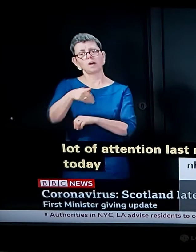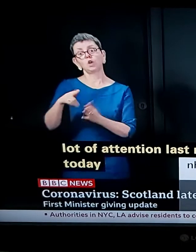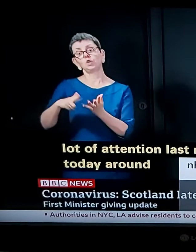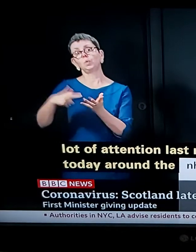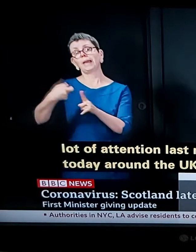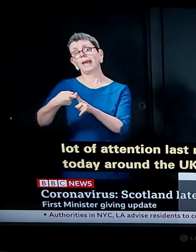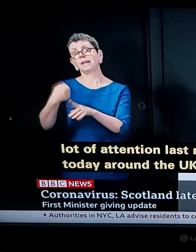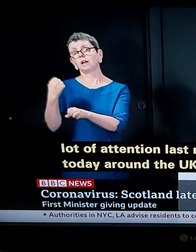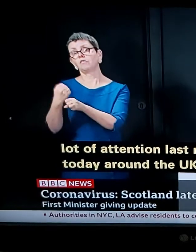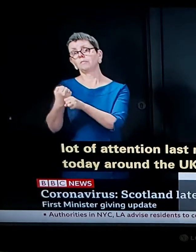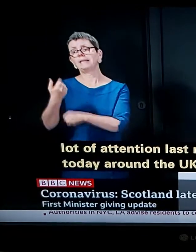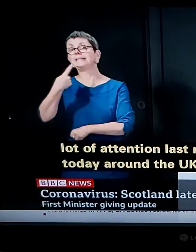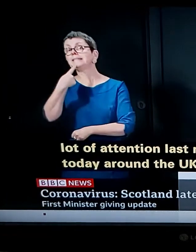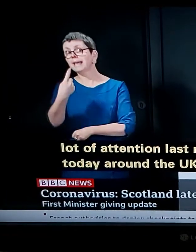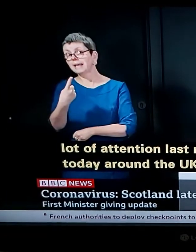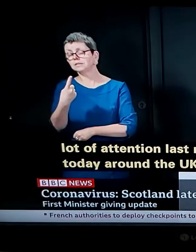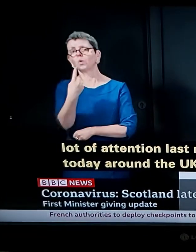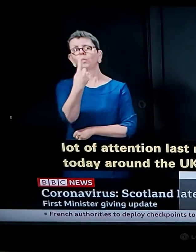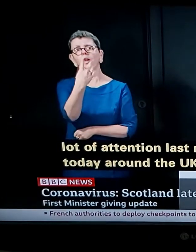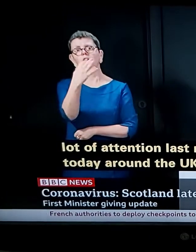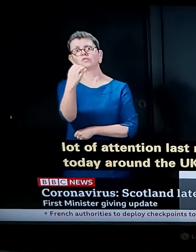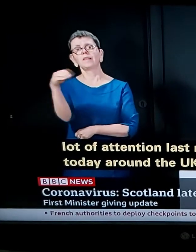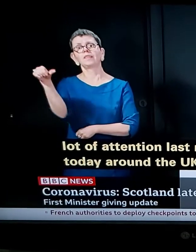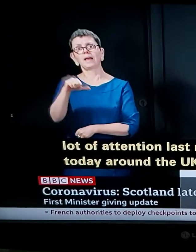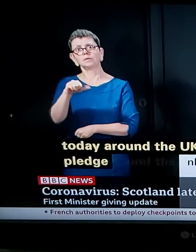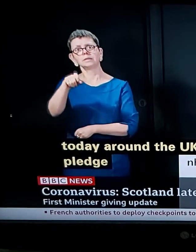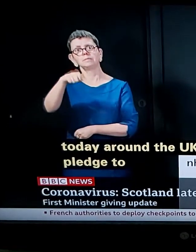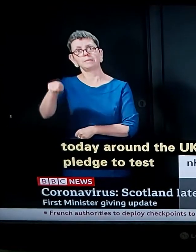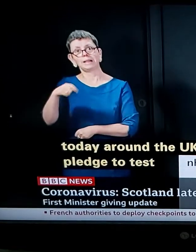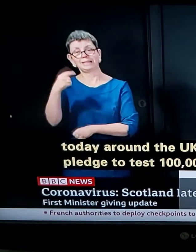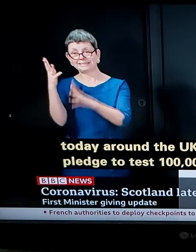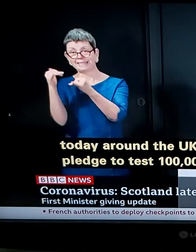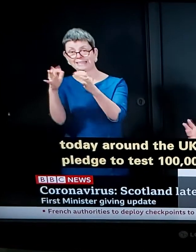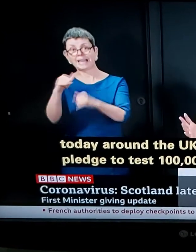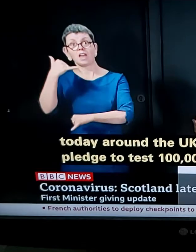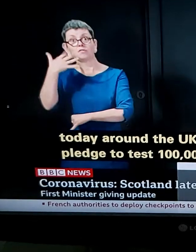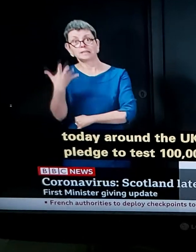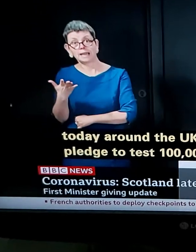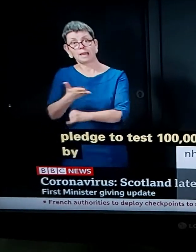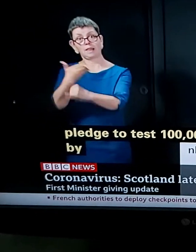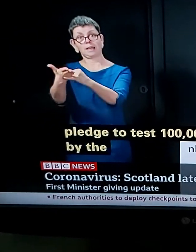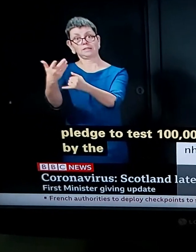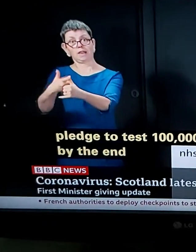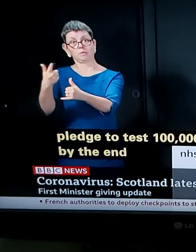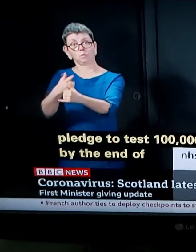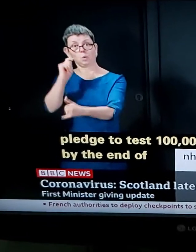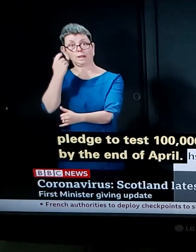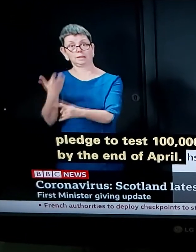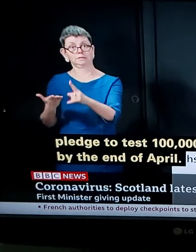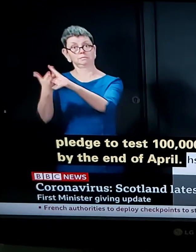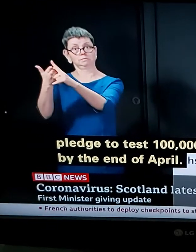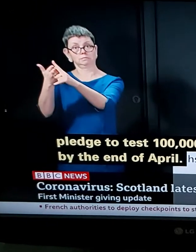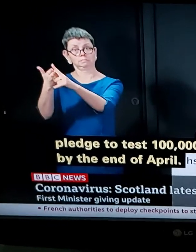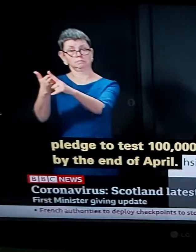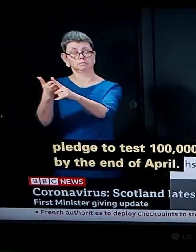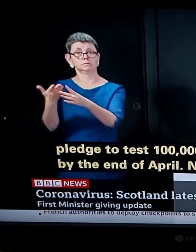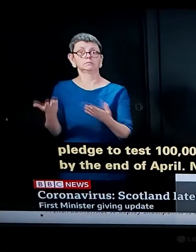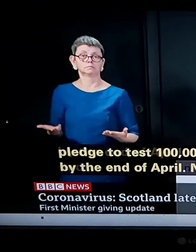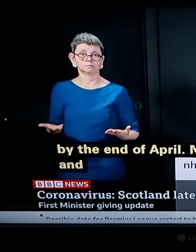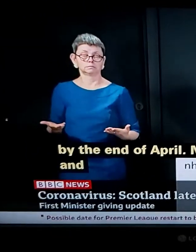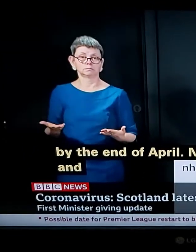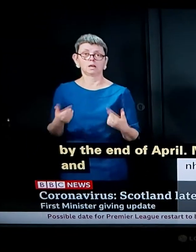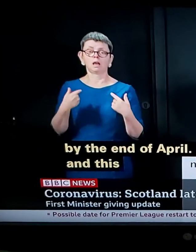test 100,000 people a day by the end of April. Now, obviously, and this is simply a statement of fact, it's